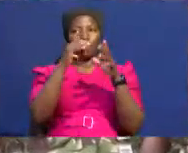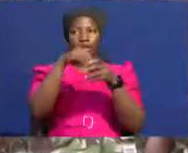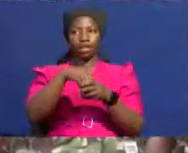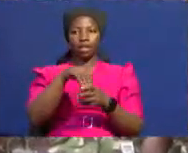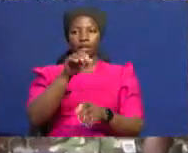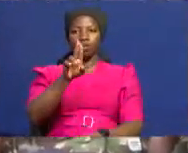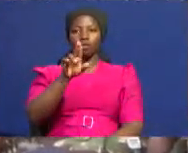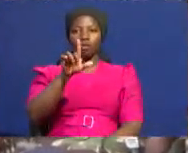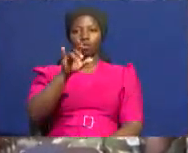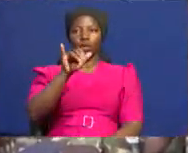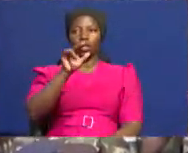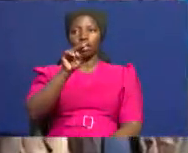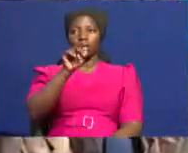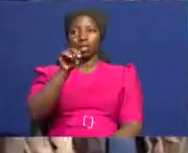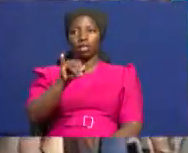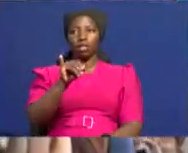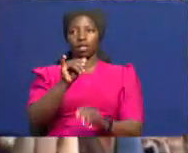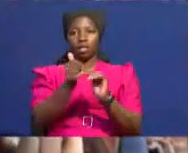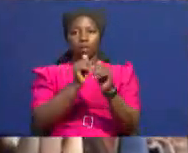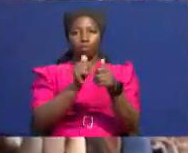Complex.